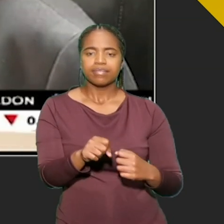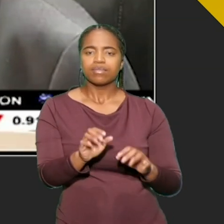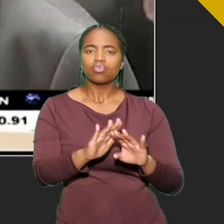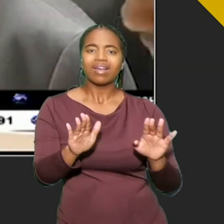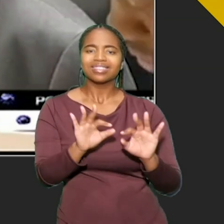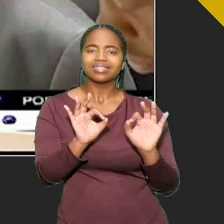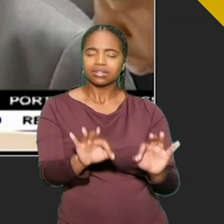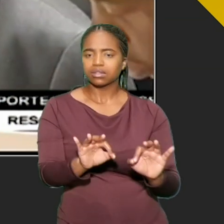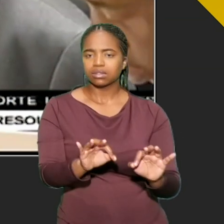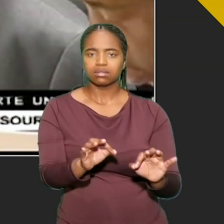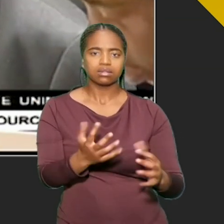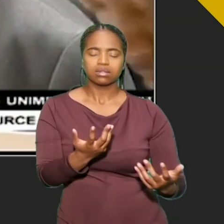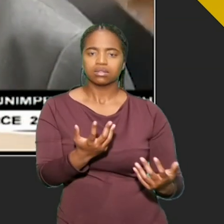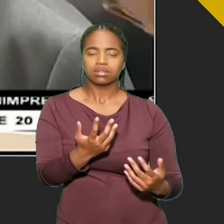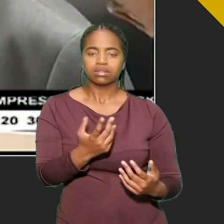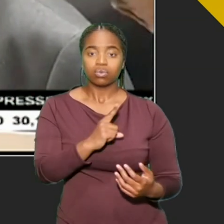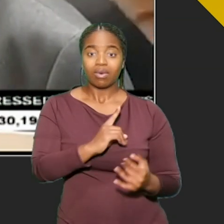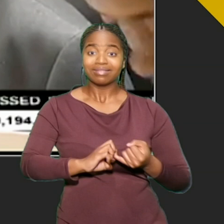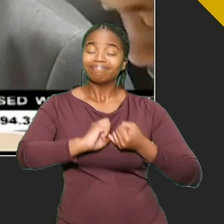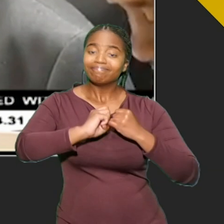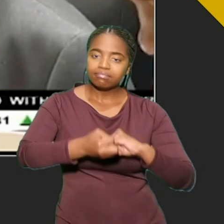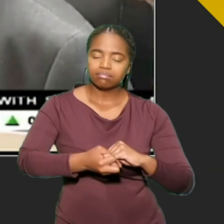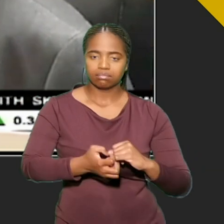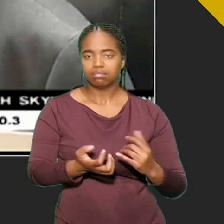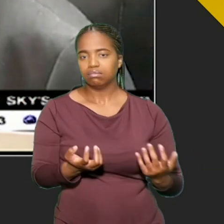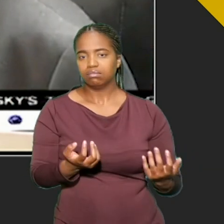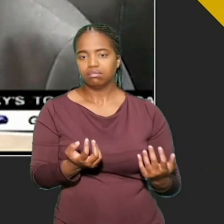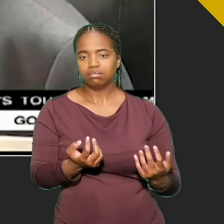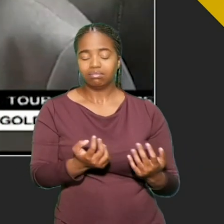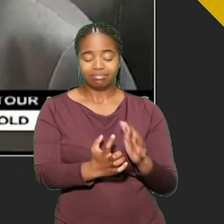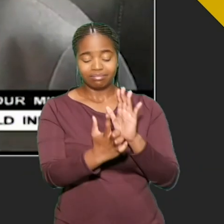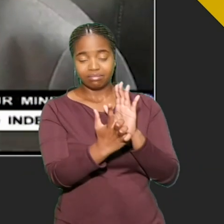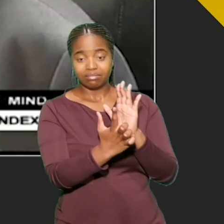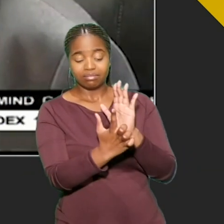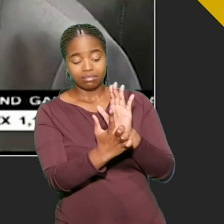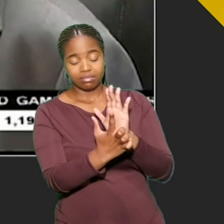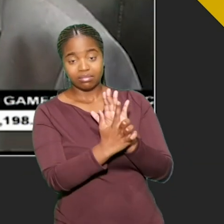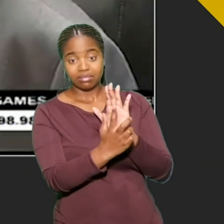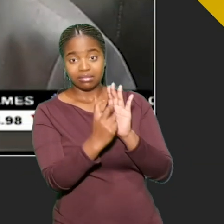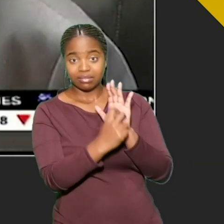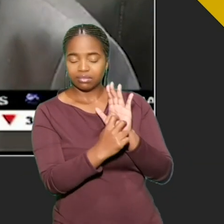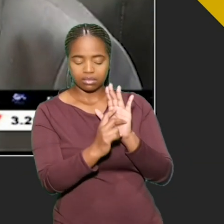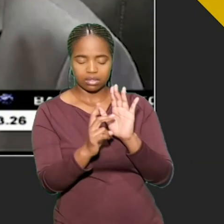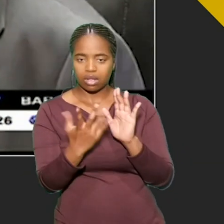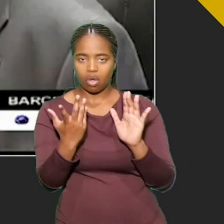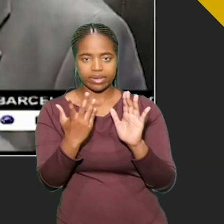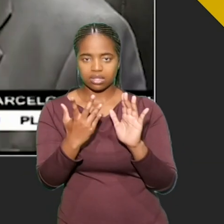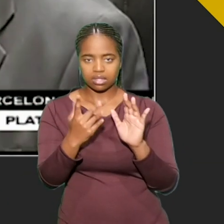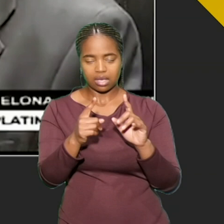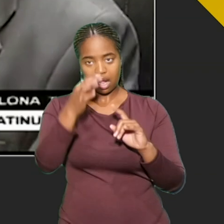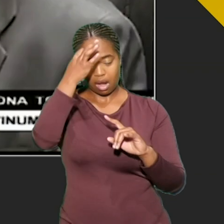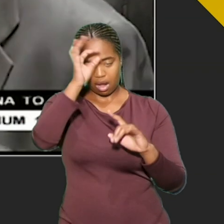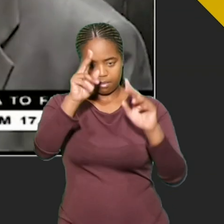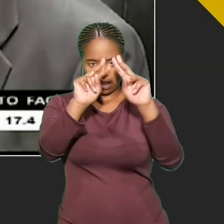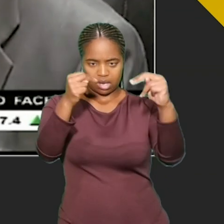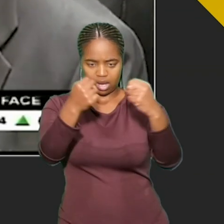and in regulations, and we're not connecting different spheres of government, different